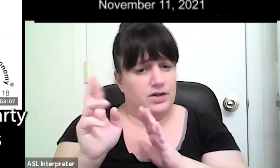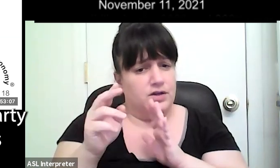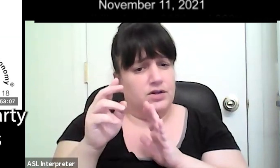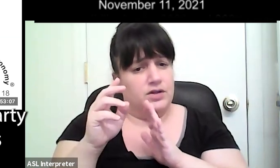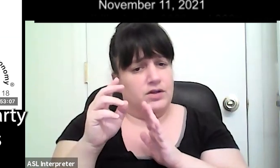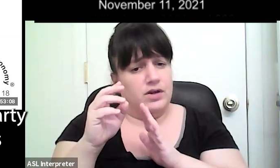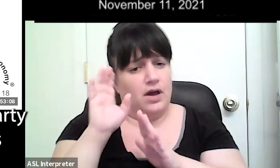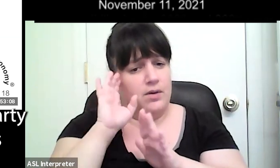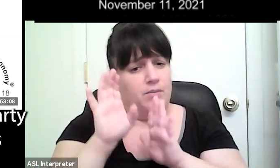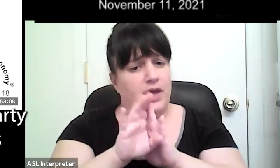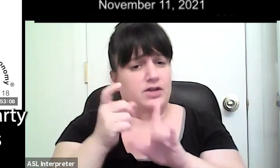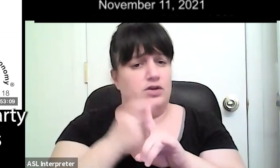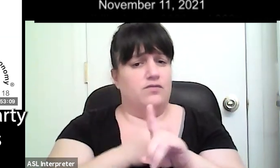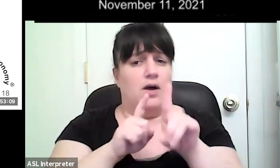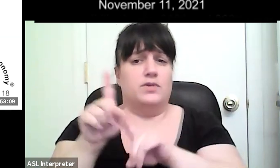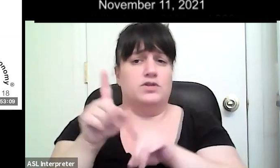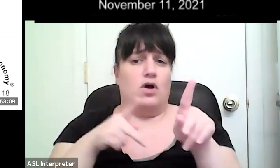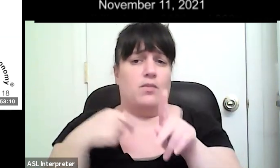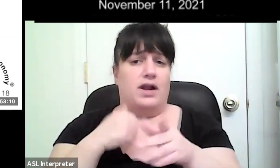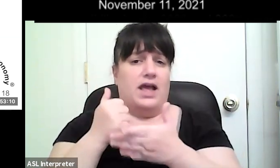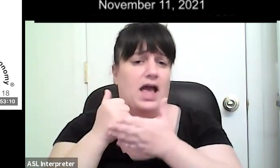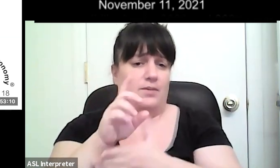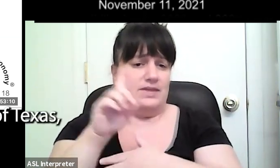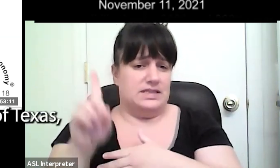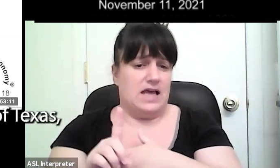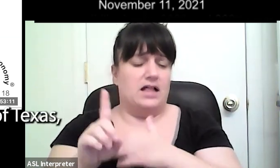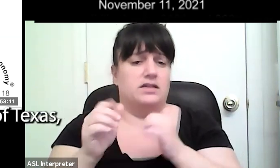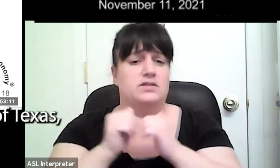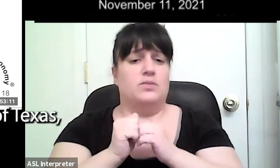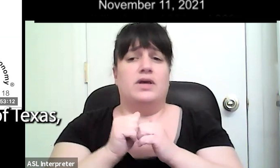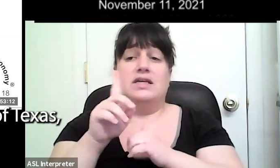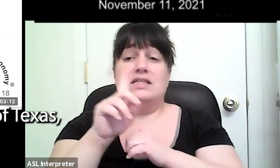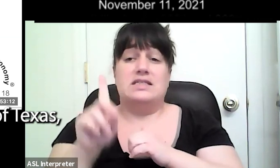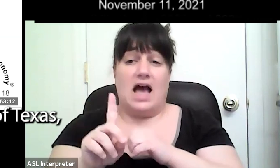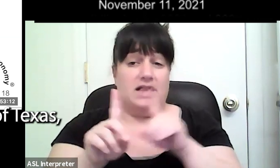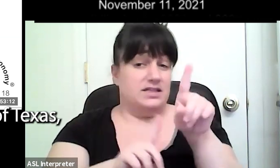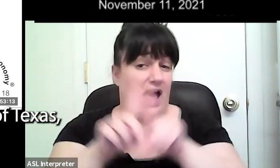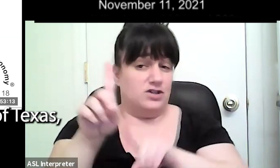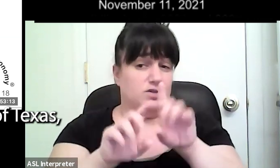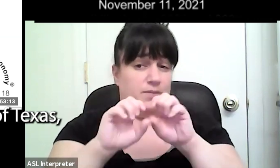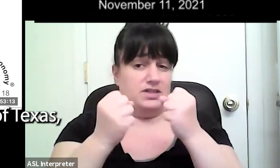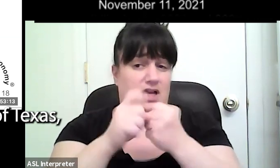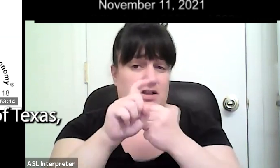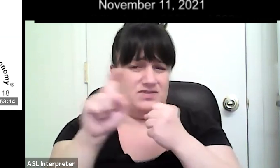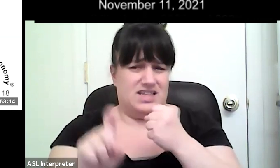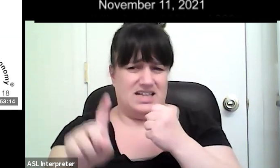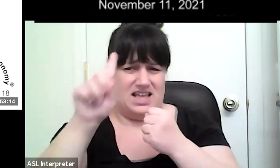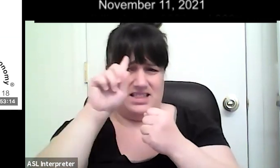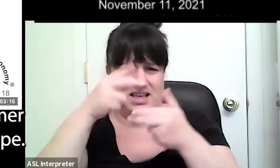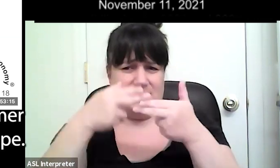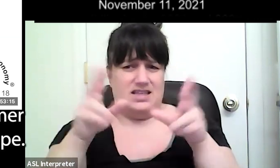star party I helped out with in Dallas with the Dallas Astronomical Society of Texas, I think is their